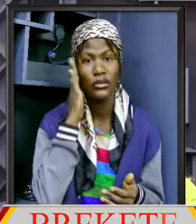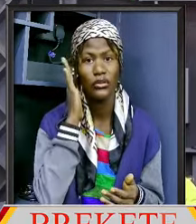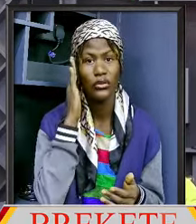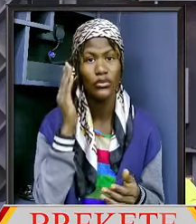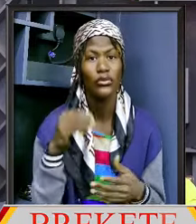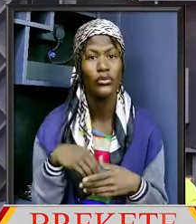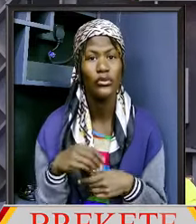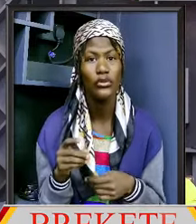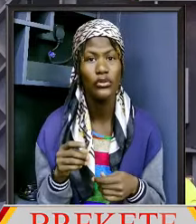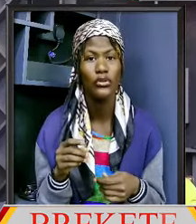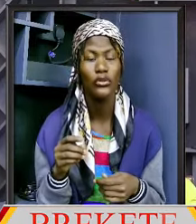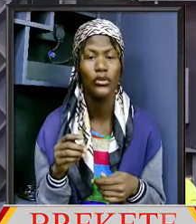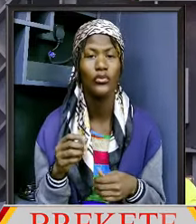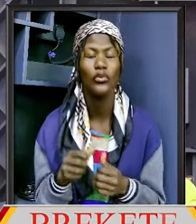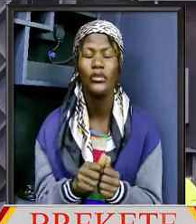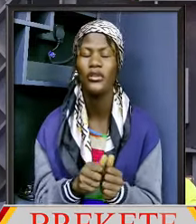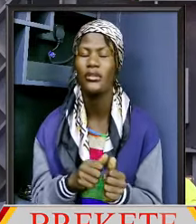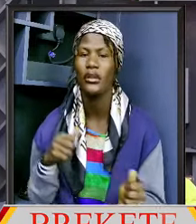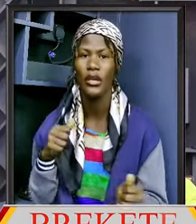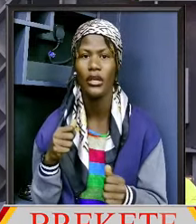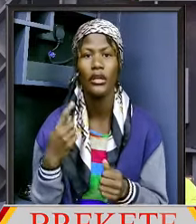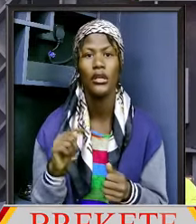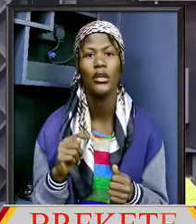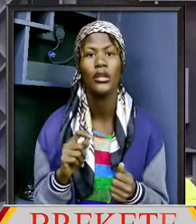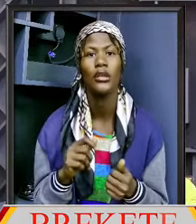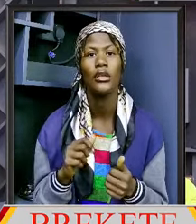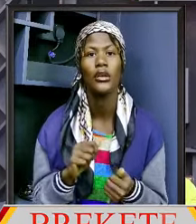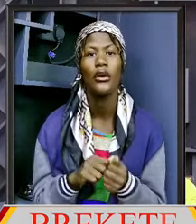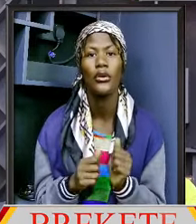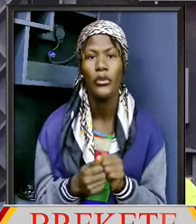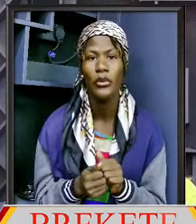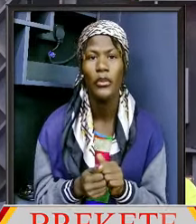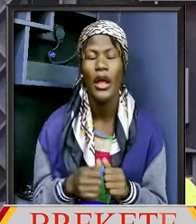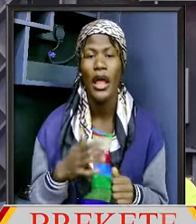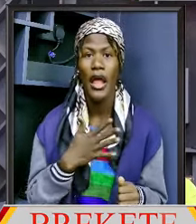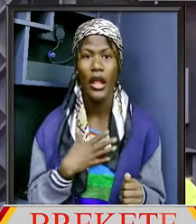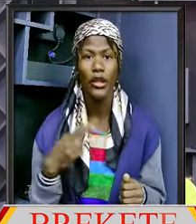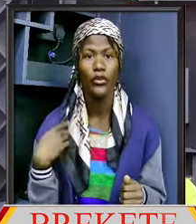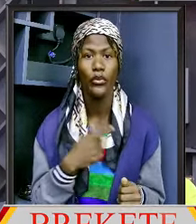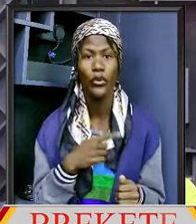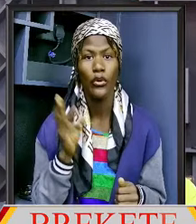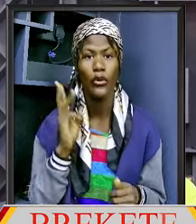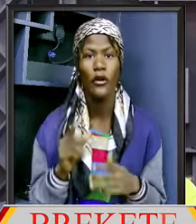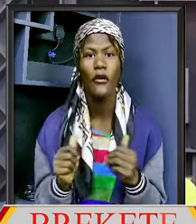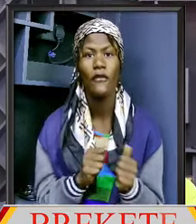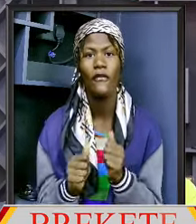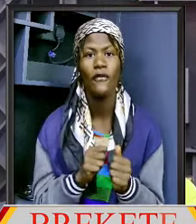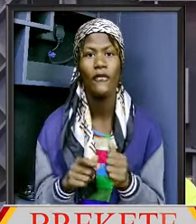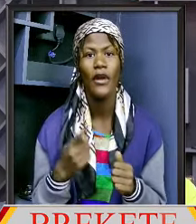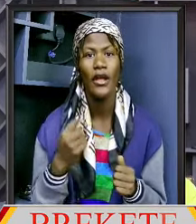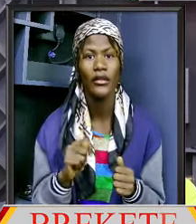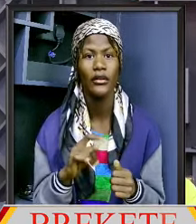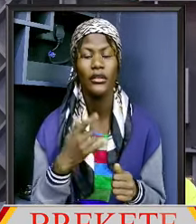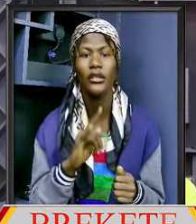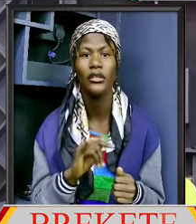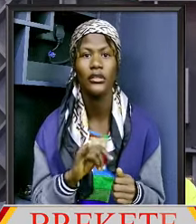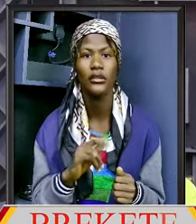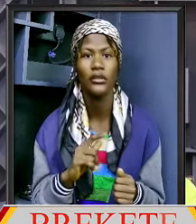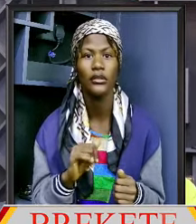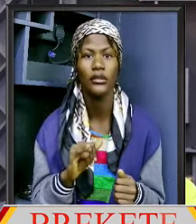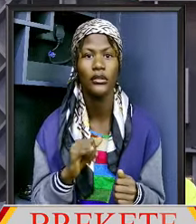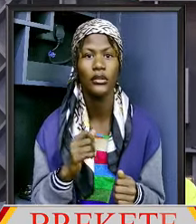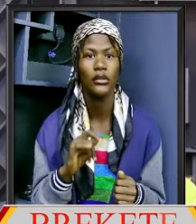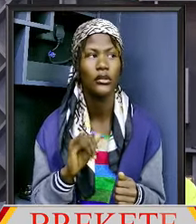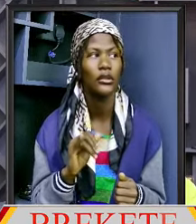some go continue to drag this matter and we'll continue to fight until we get justice. Ordinary president, they like bed bug. You they hear